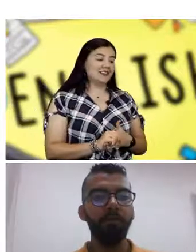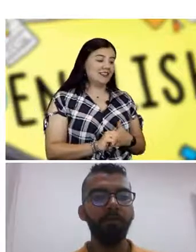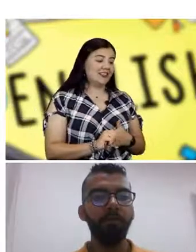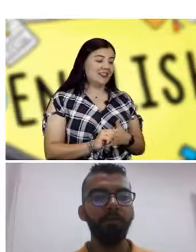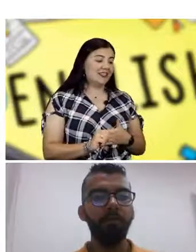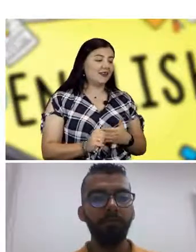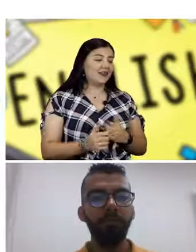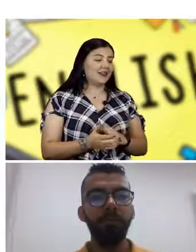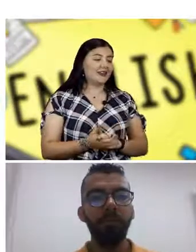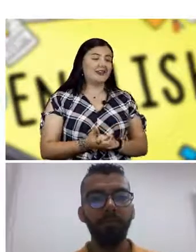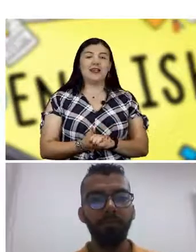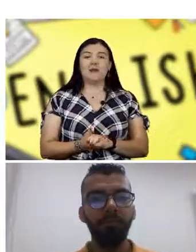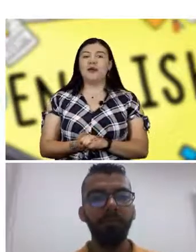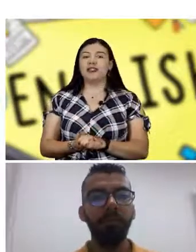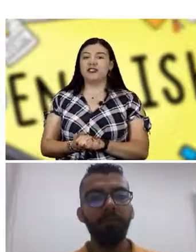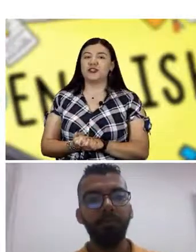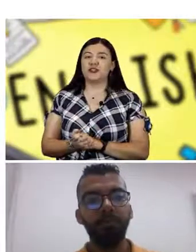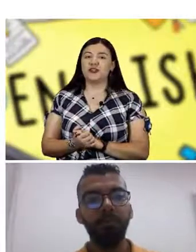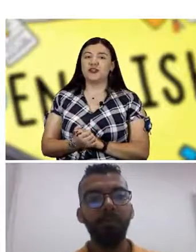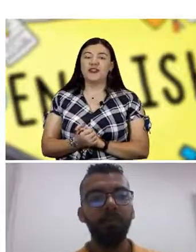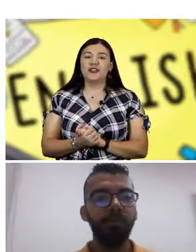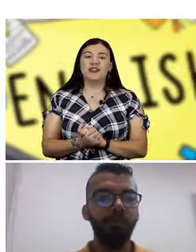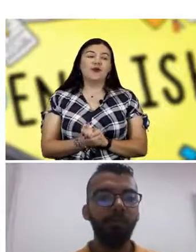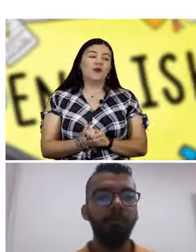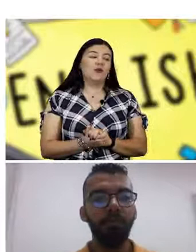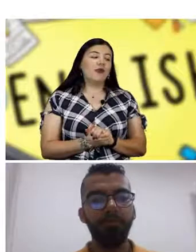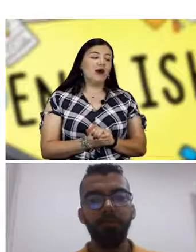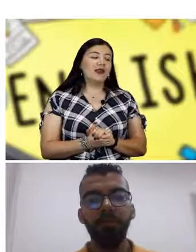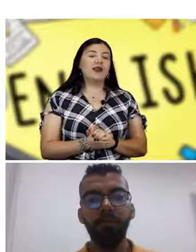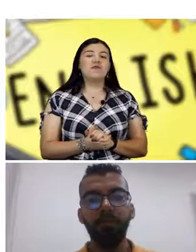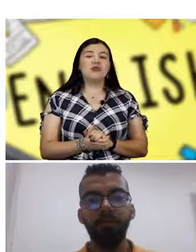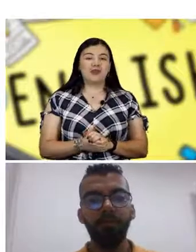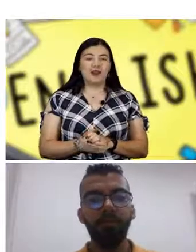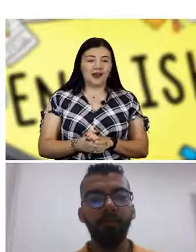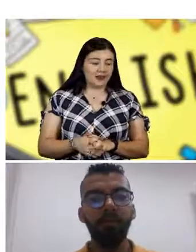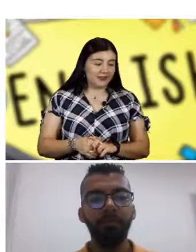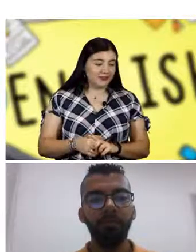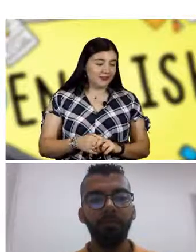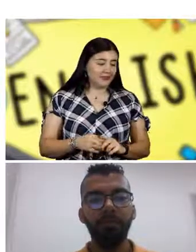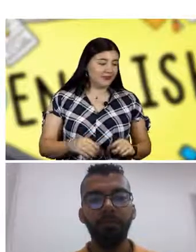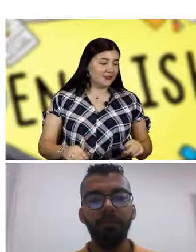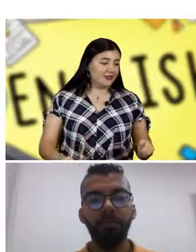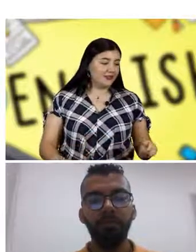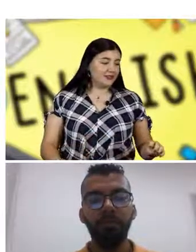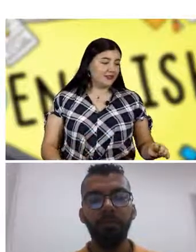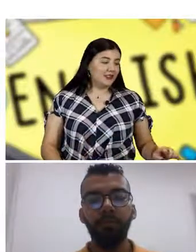is it? Take a look at the picture. What can be that?